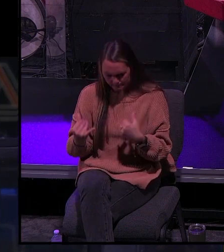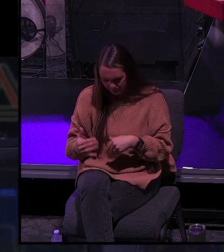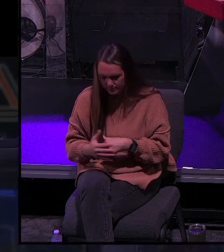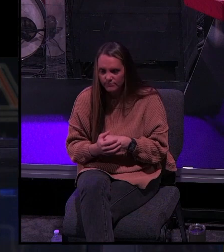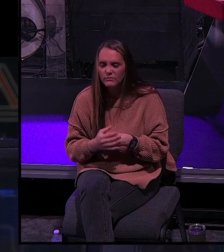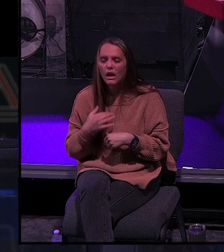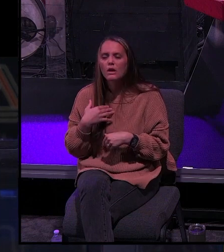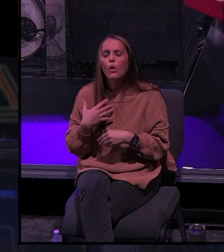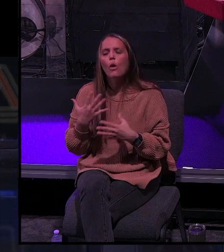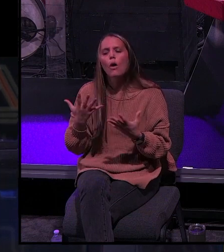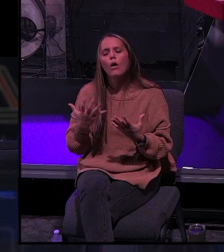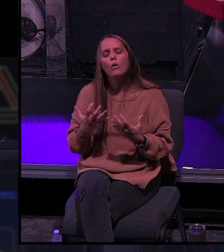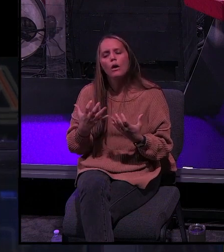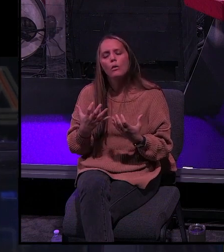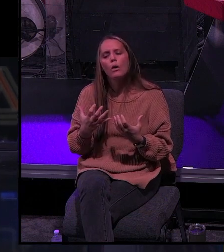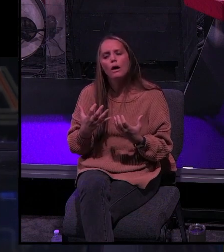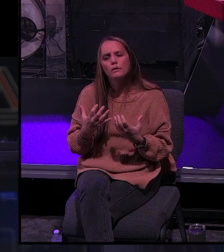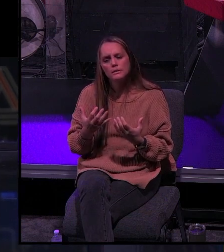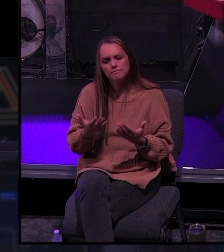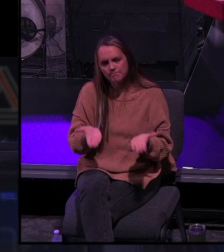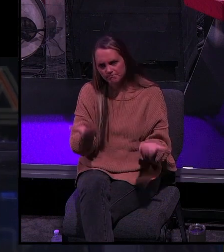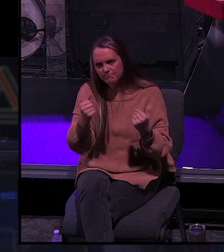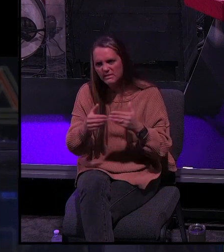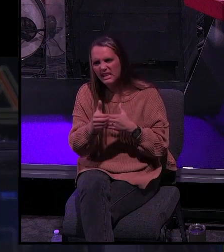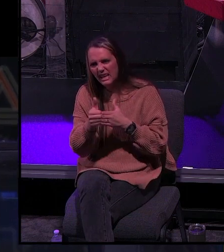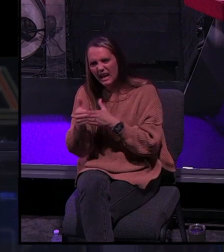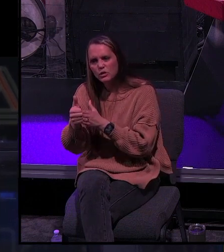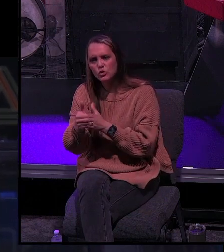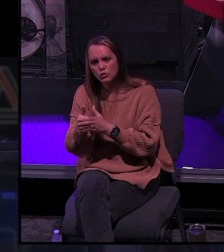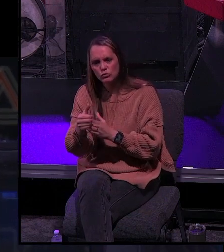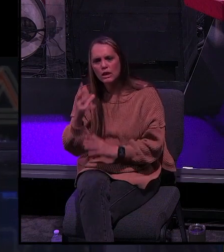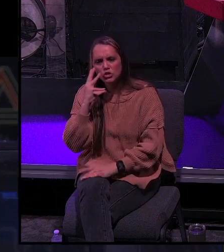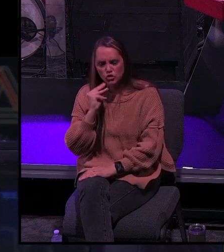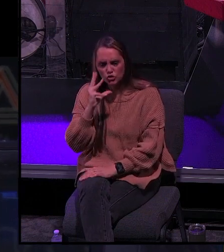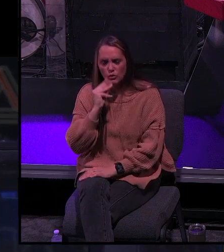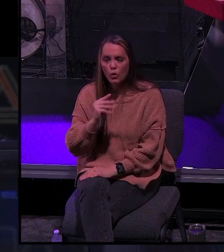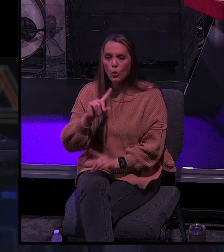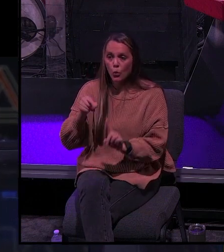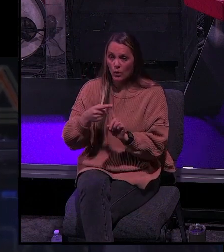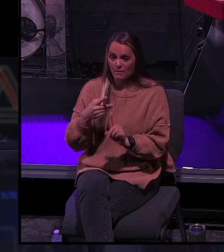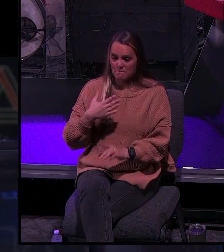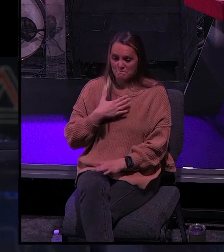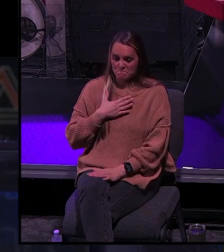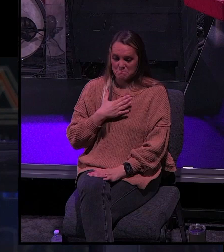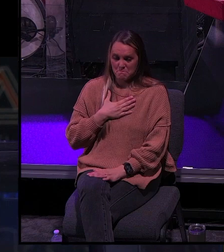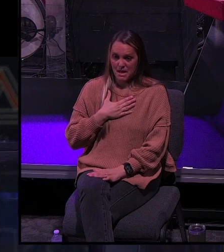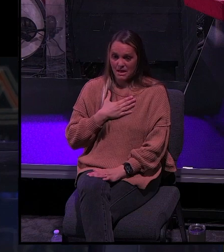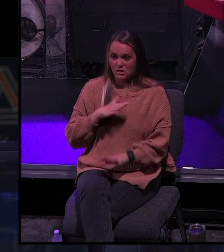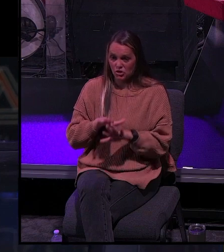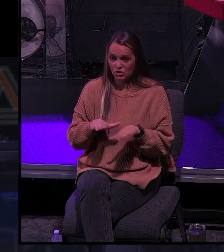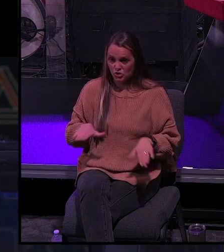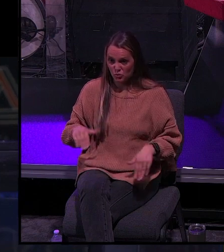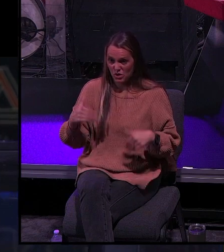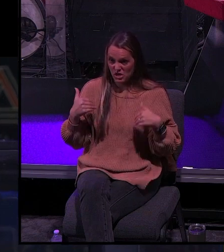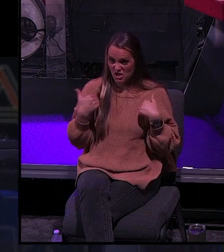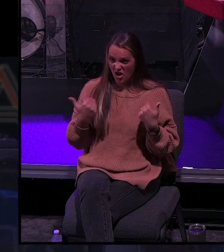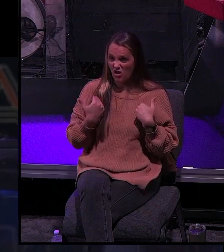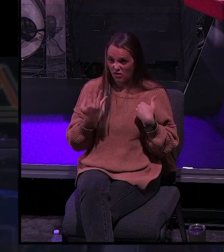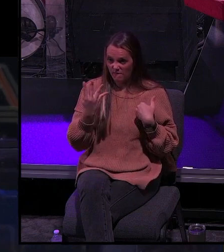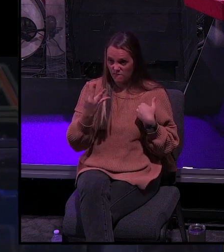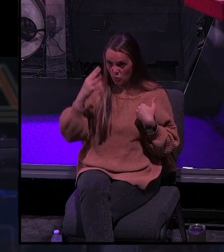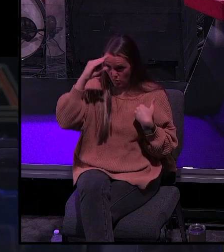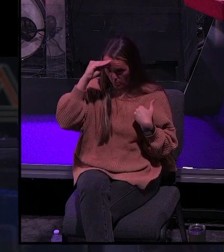of take you on a little bit of a journey. When my kids were younger, my four boys, if I really, really wanted to